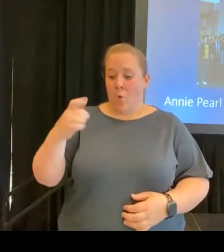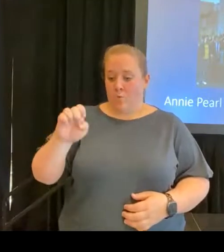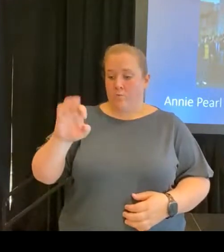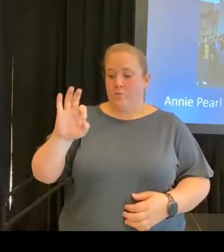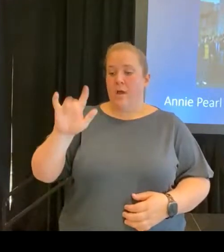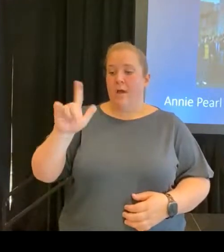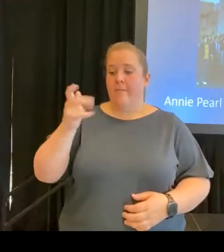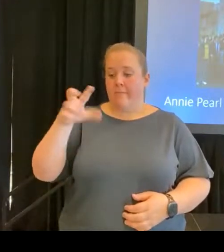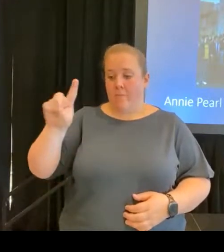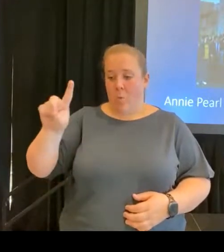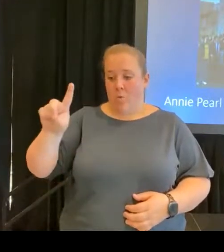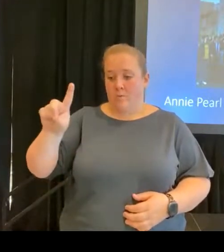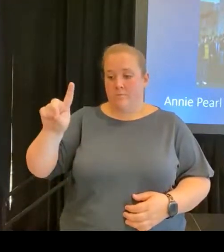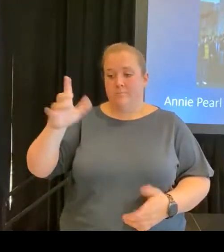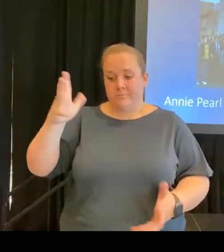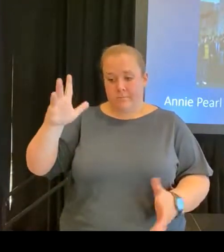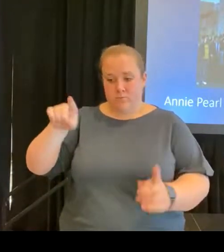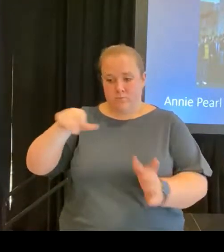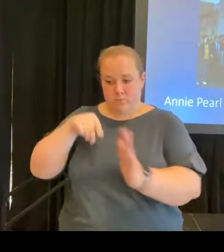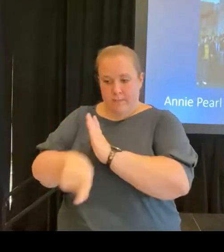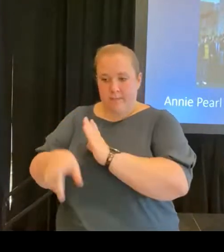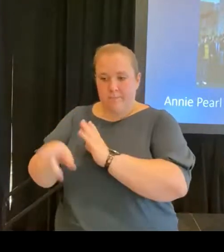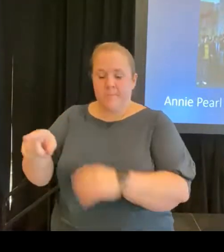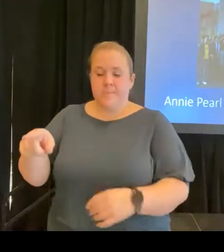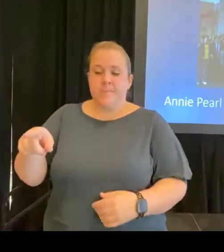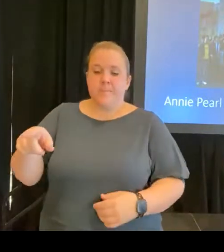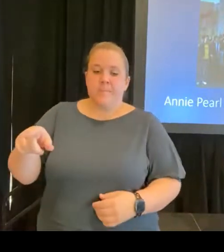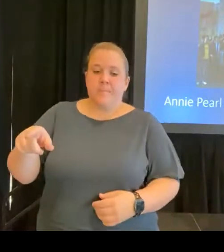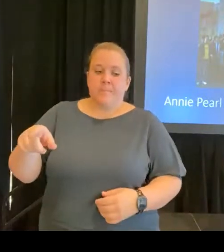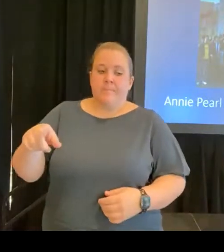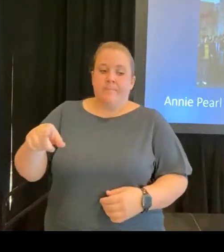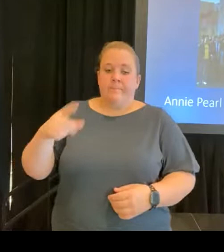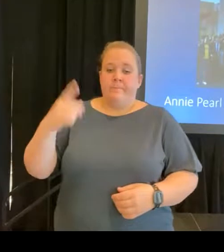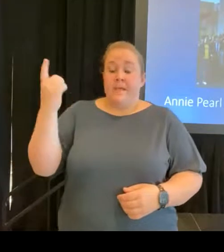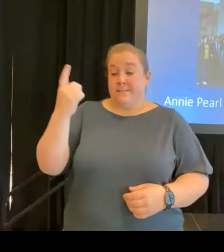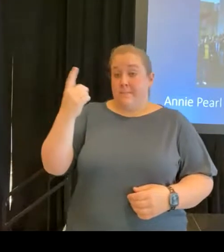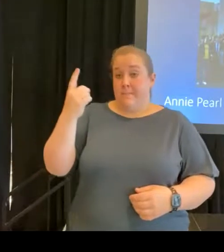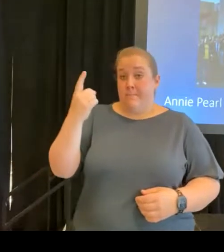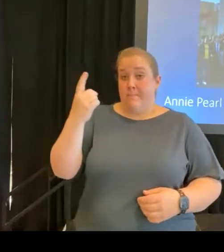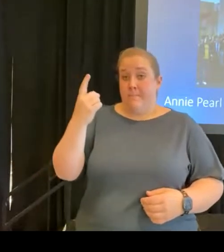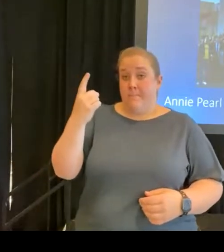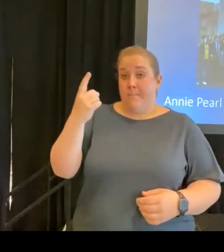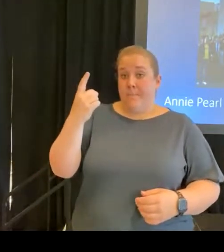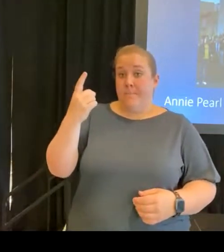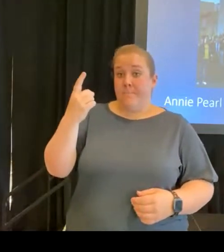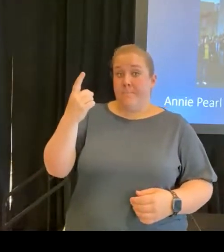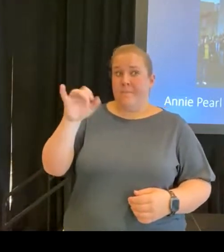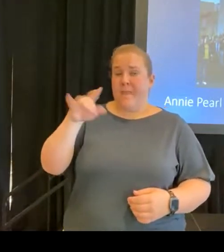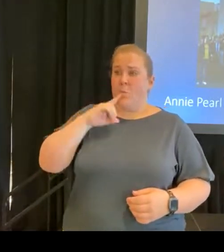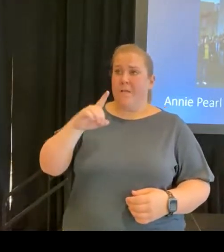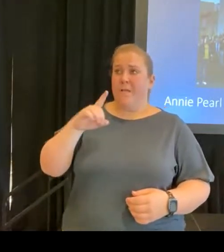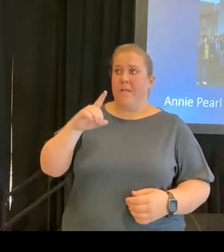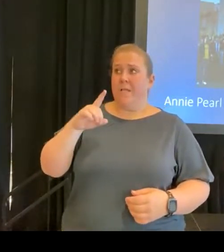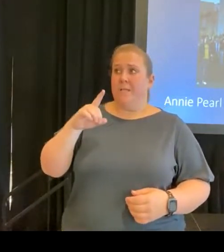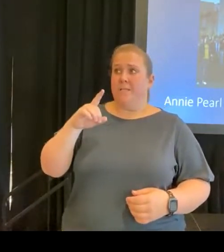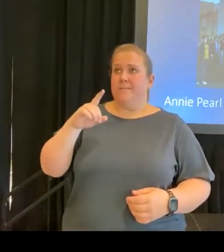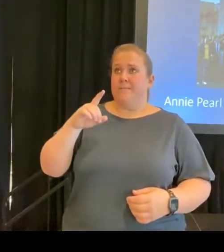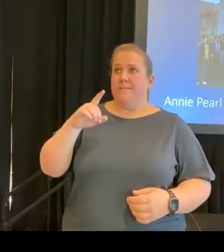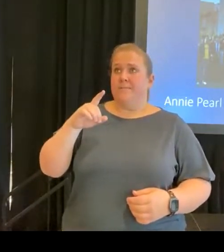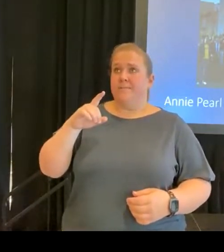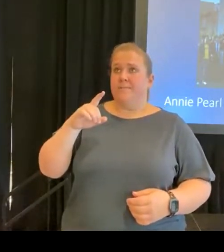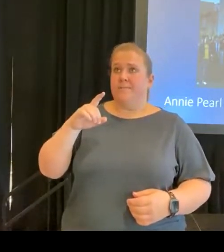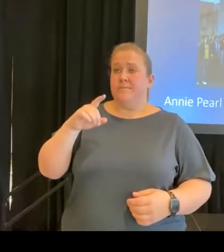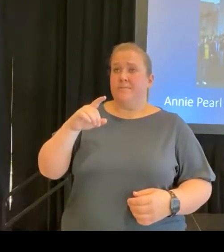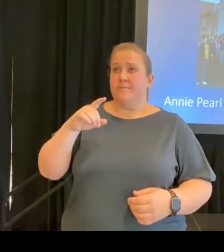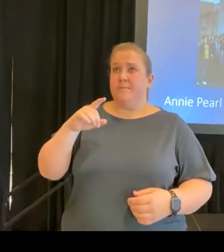killed. One of the things that highlighted this though